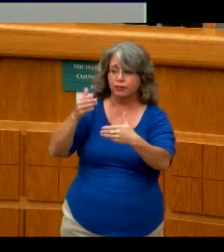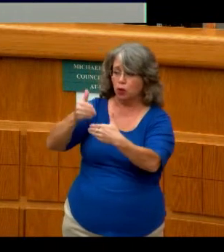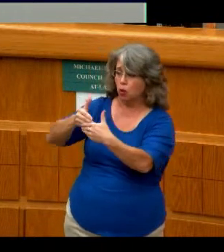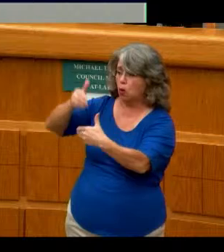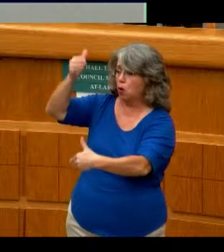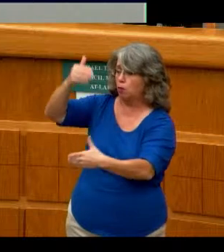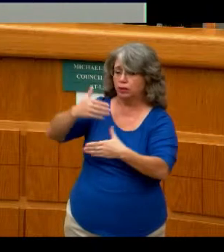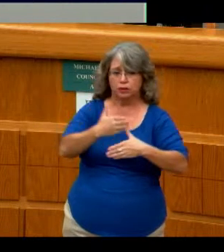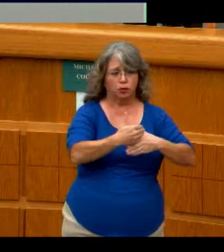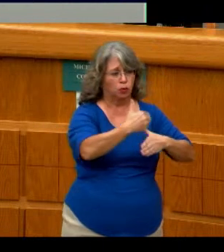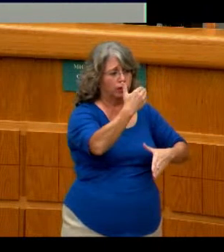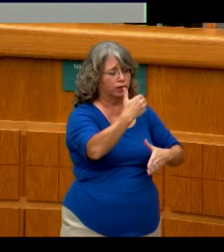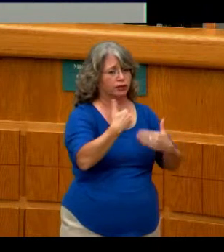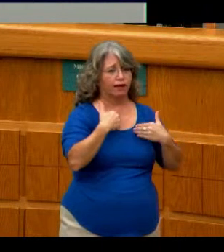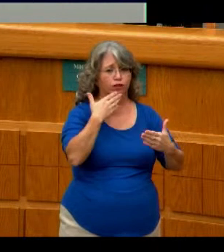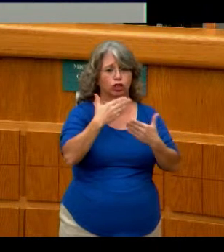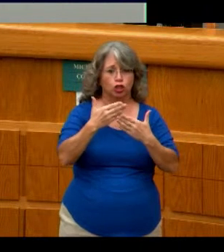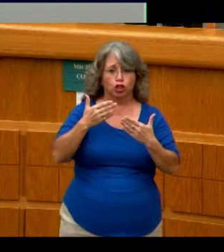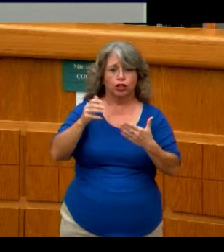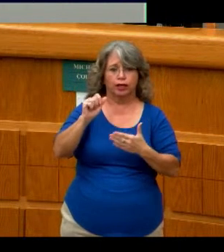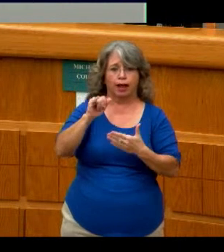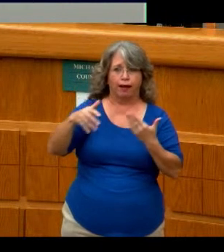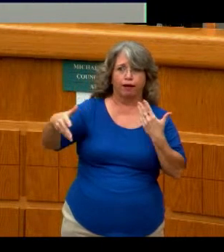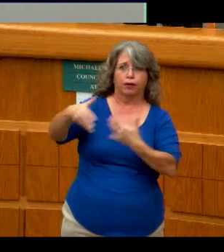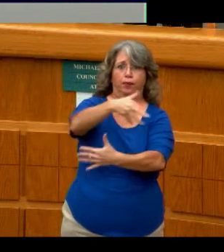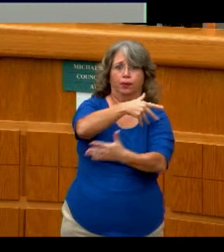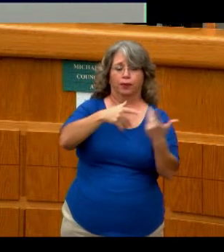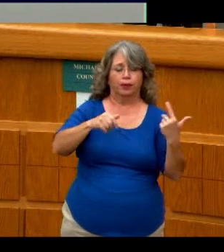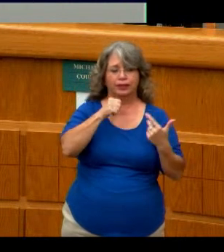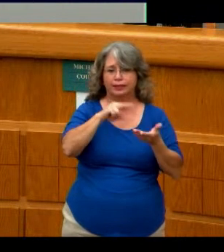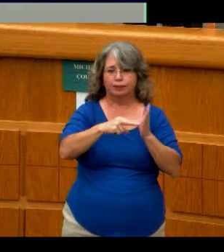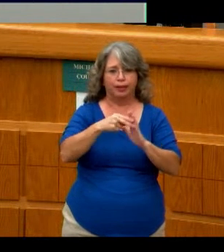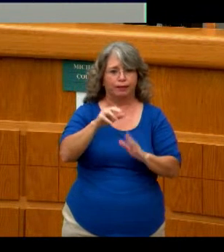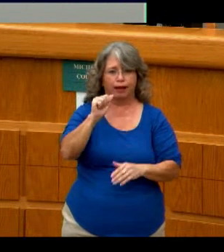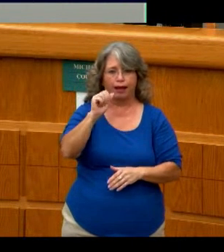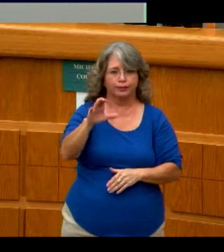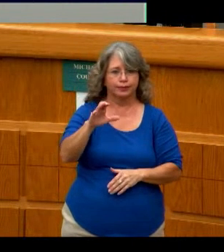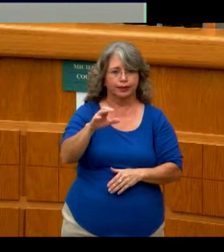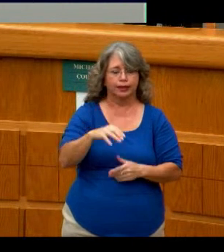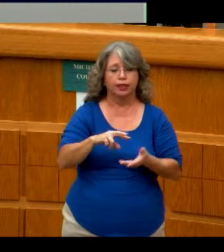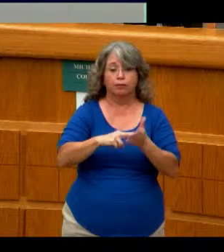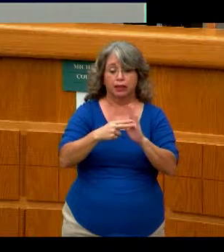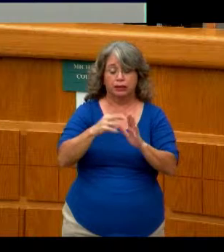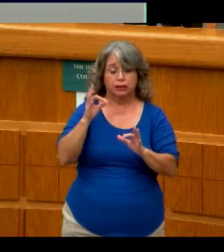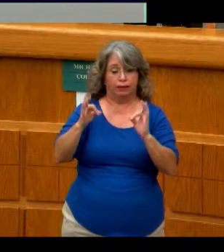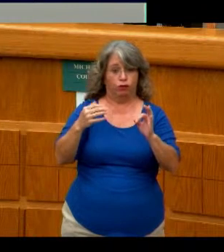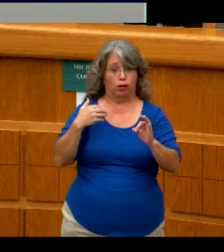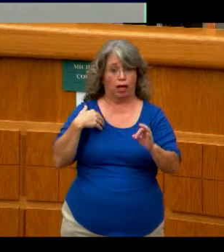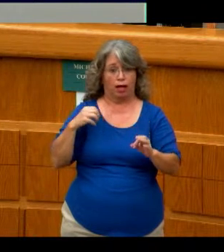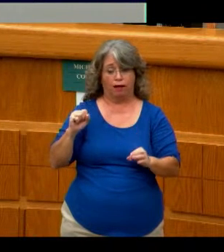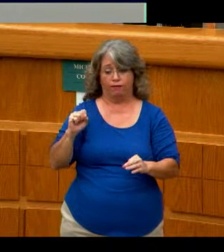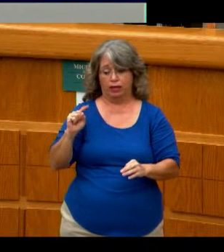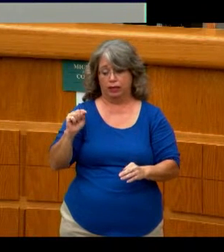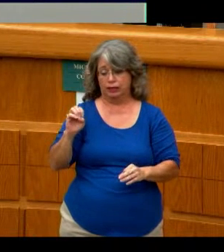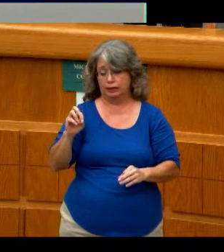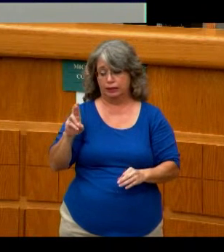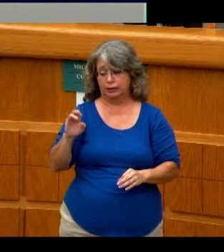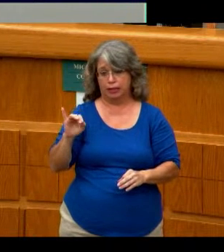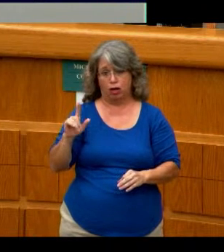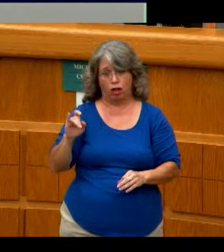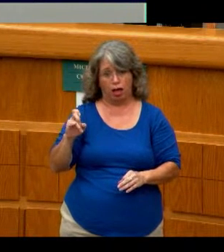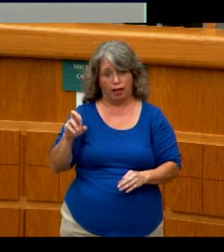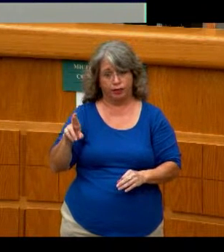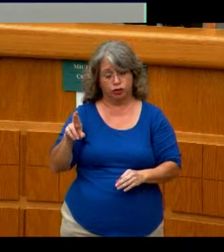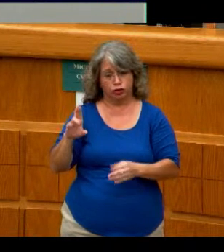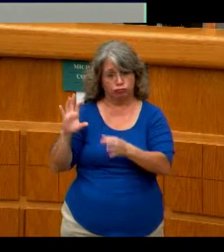outside, open windows. Make sure that you have good ventilation. And good ventilation doesn't necessarily mean turning on the air conditioning. It does